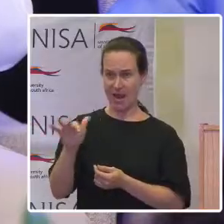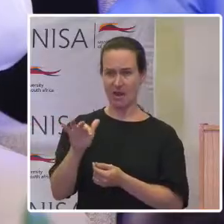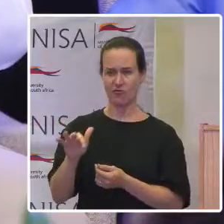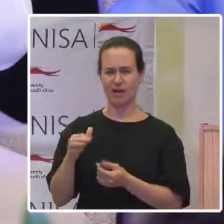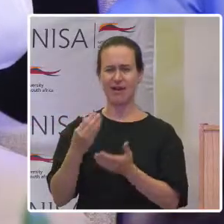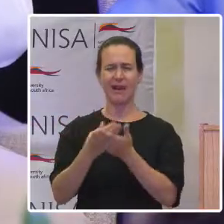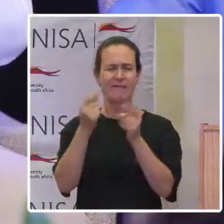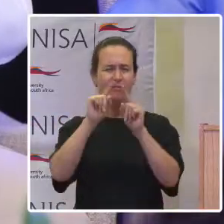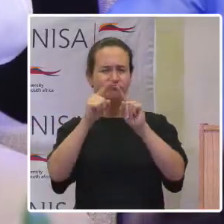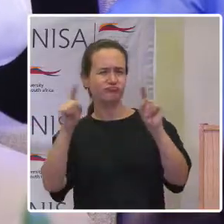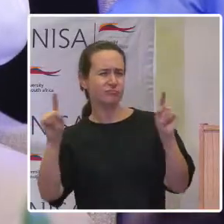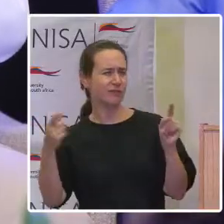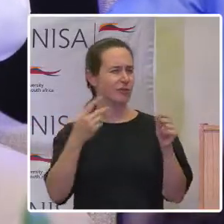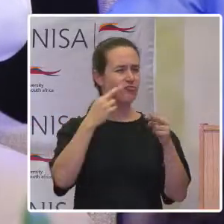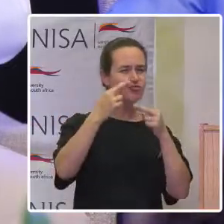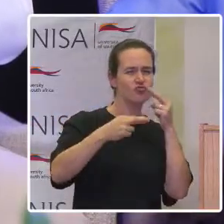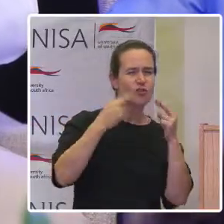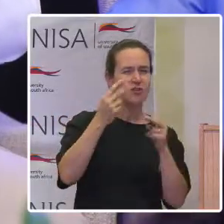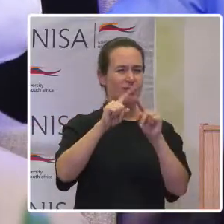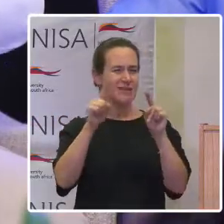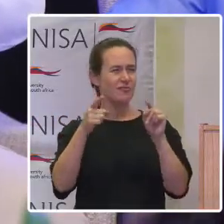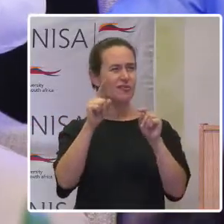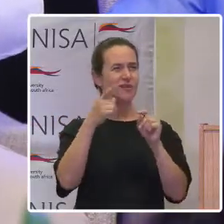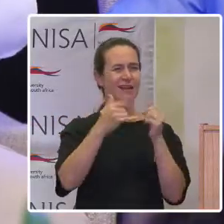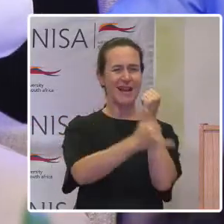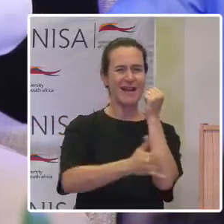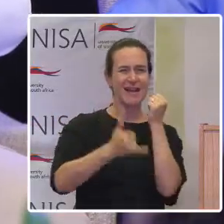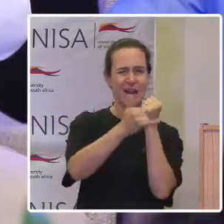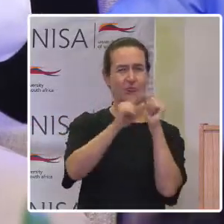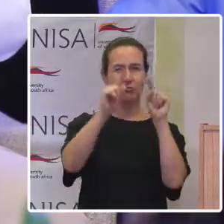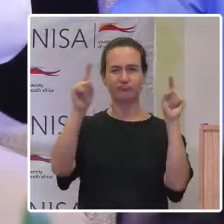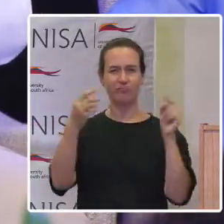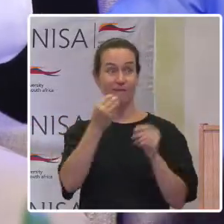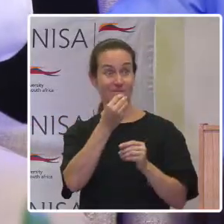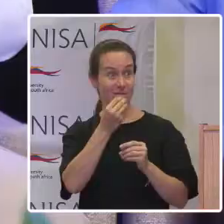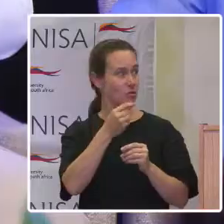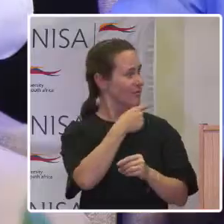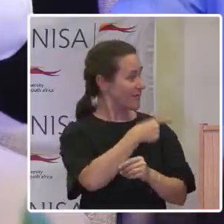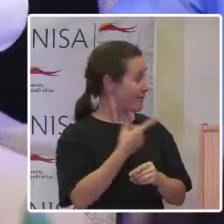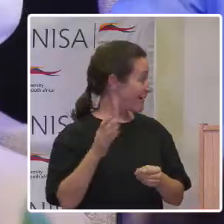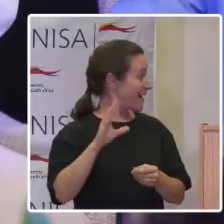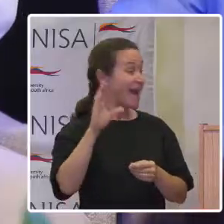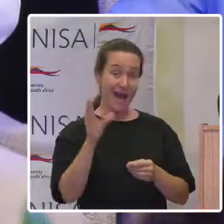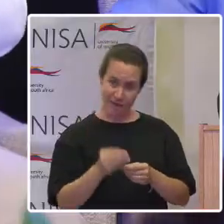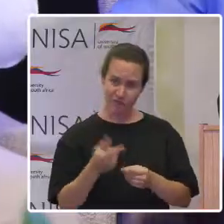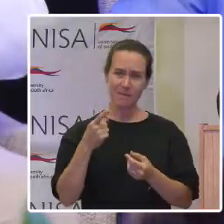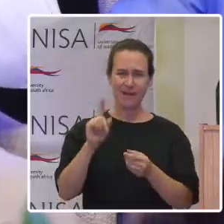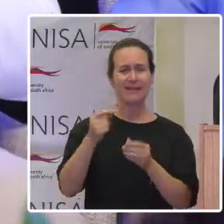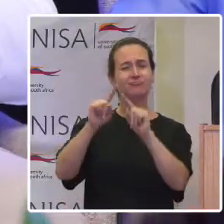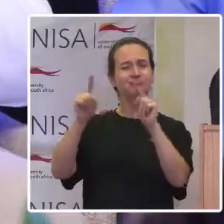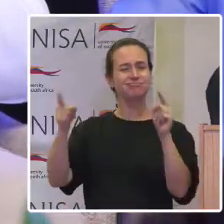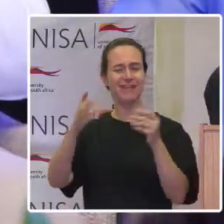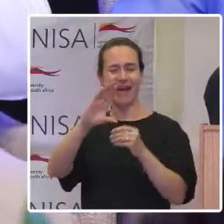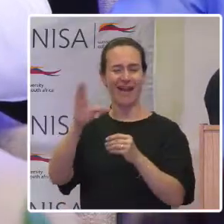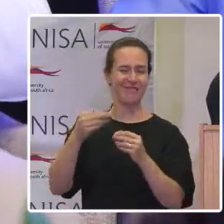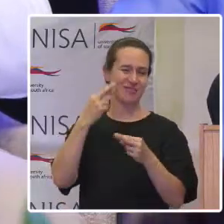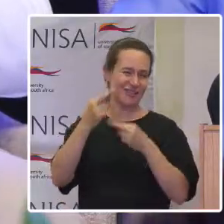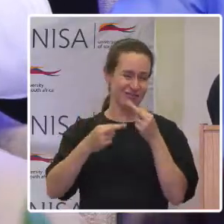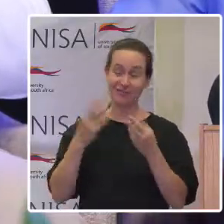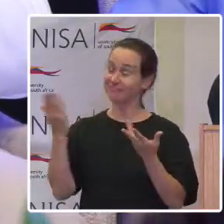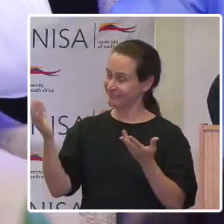the different types of cuisines that are of that country that you are at? African ones for that. Exactly, right? That's where I'm going with